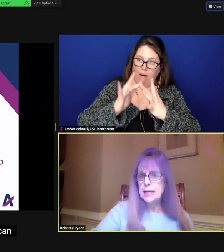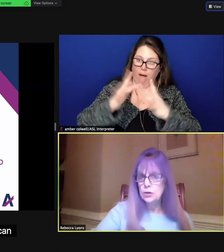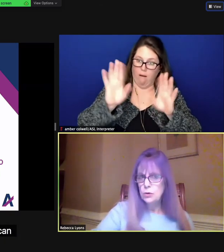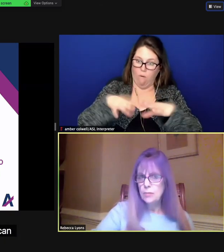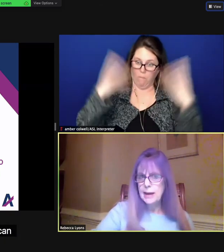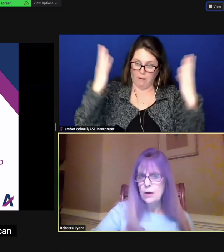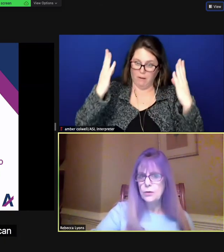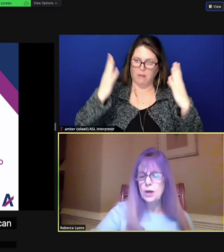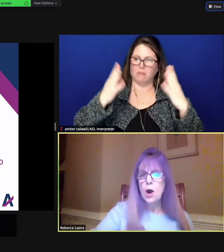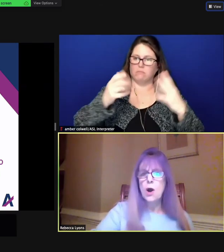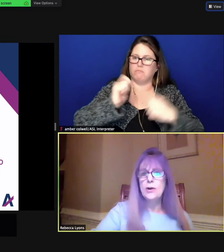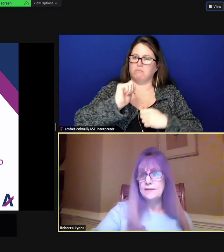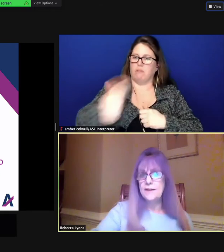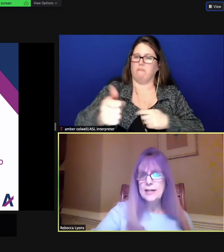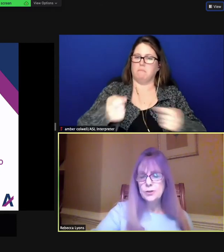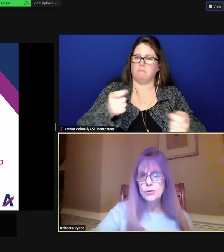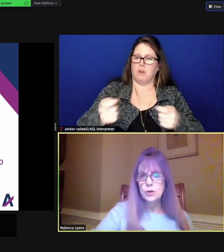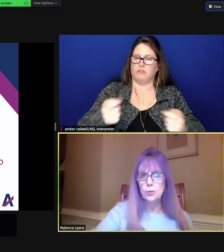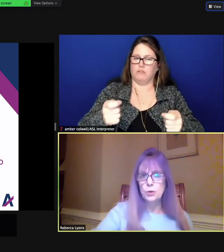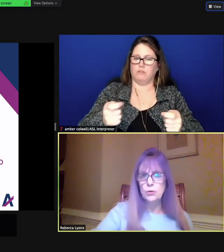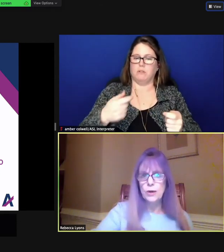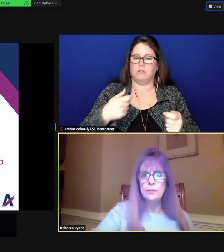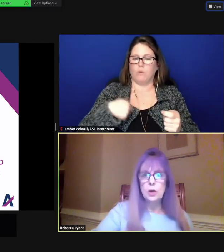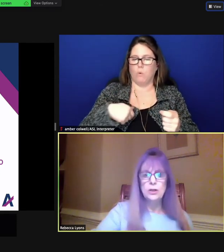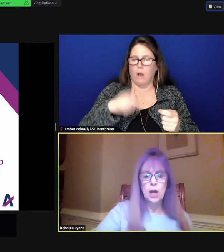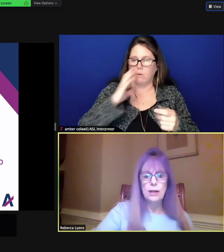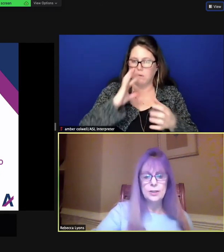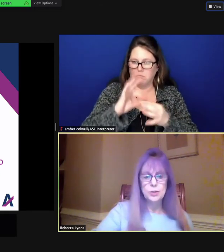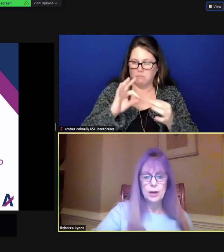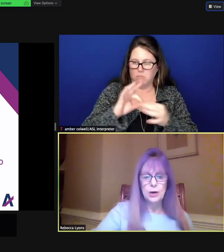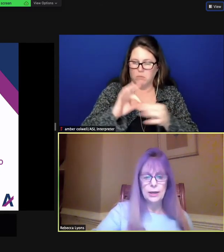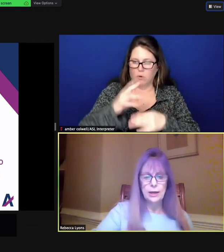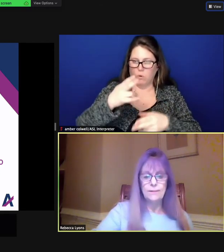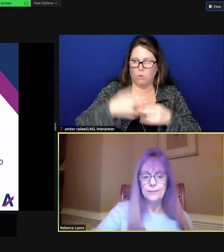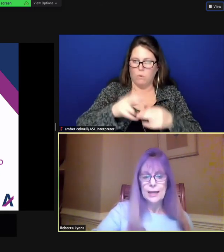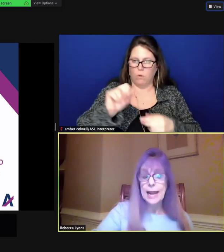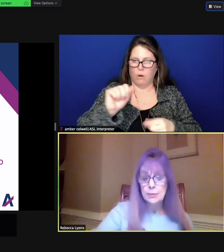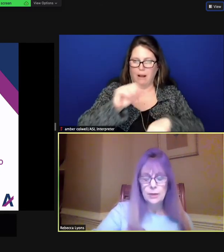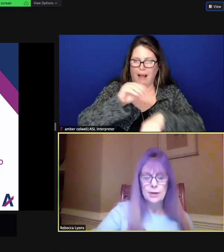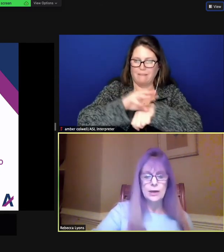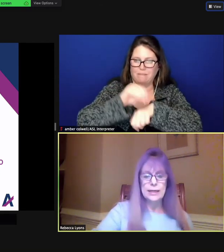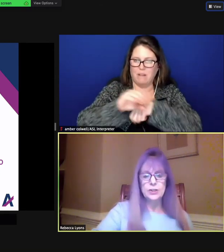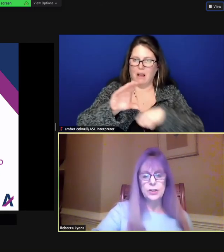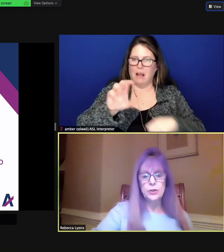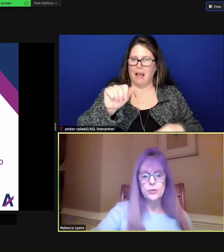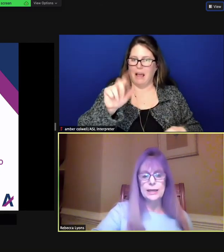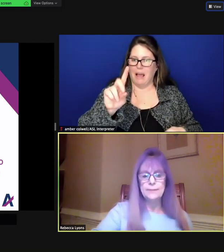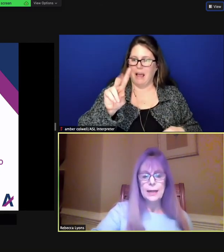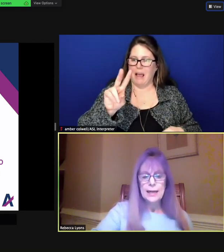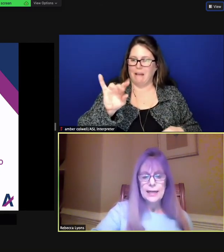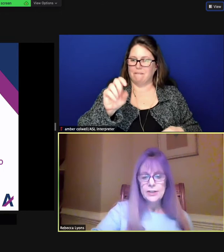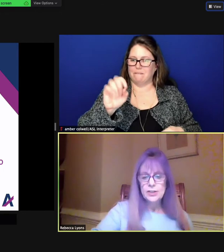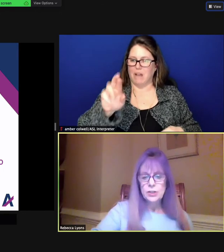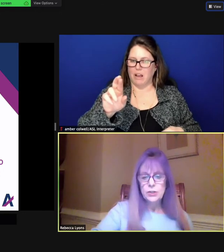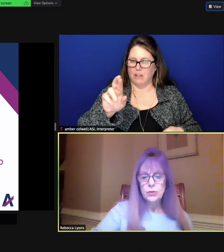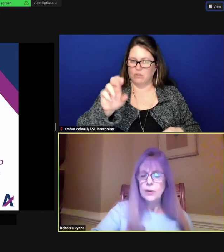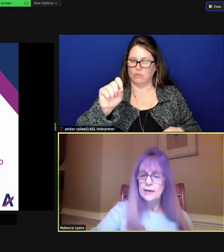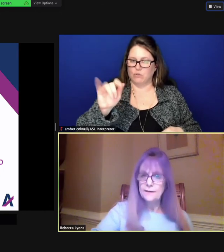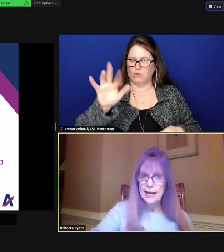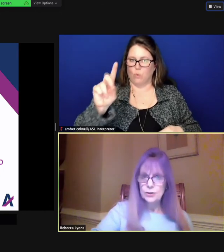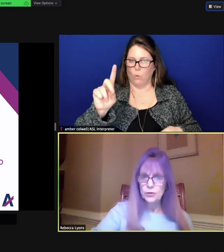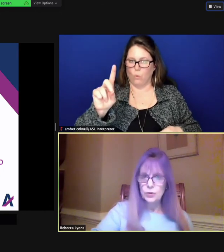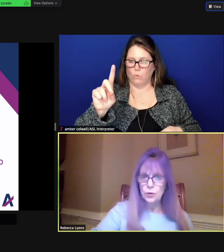to tell you about our advisor sold program called College America, ABLE America, excuse me. It's a